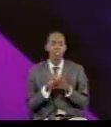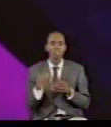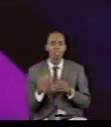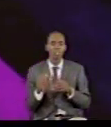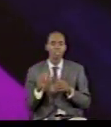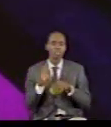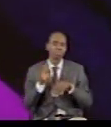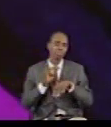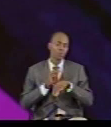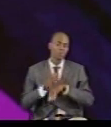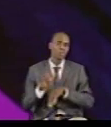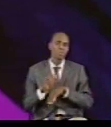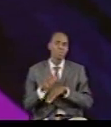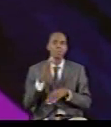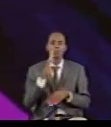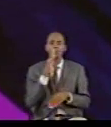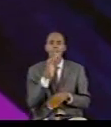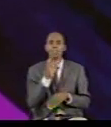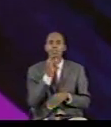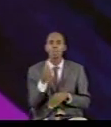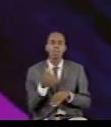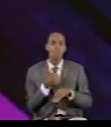be not blamed.